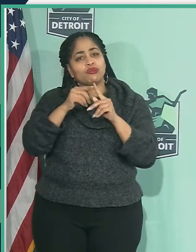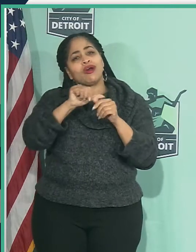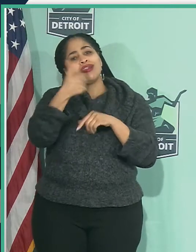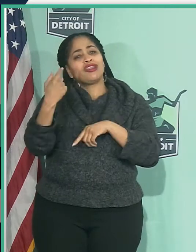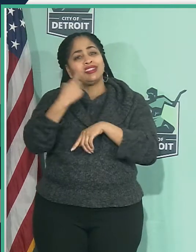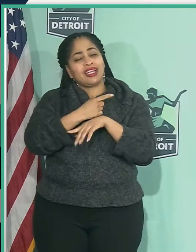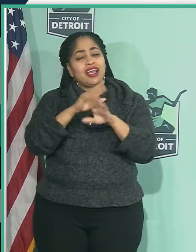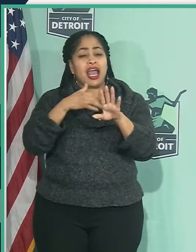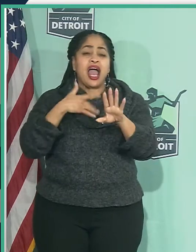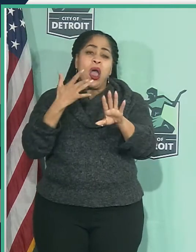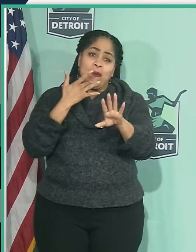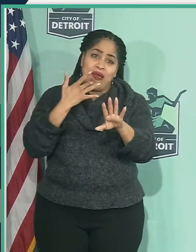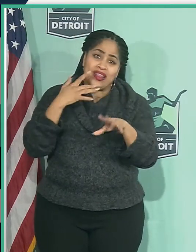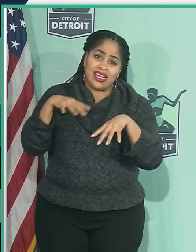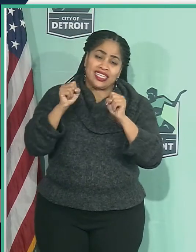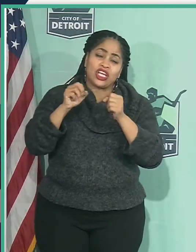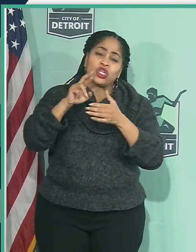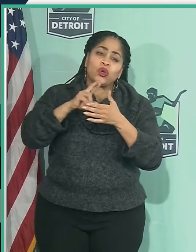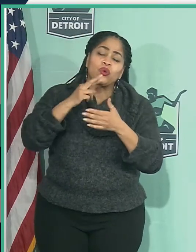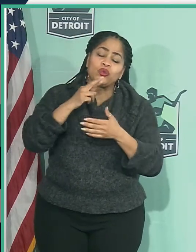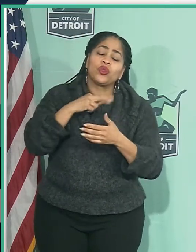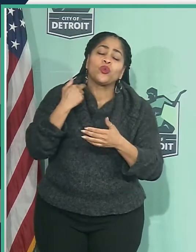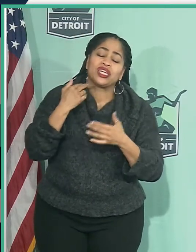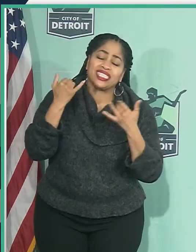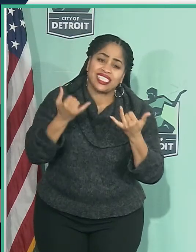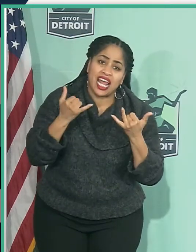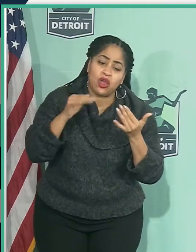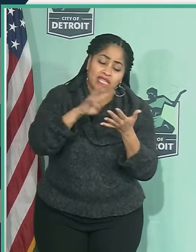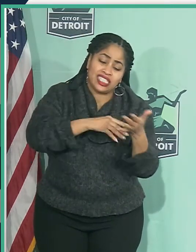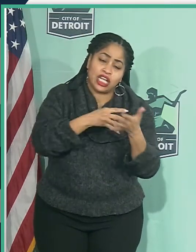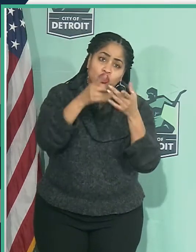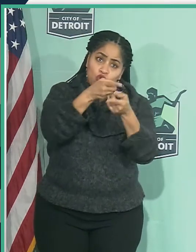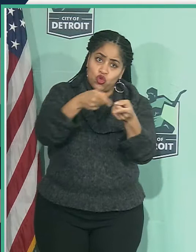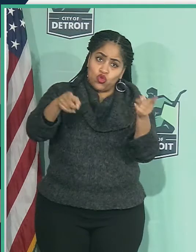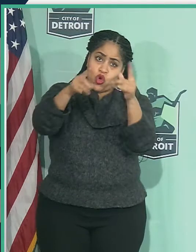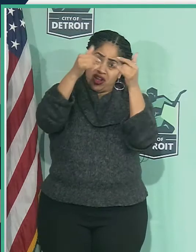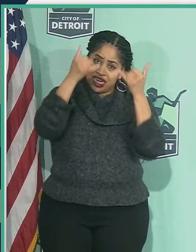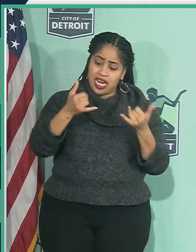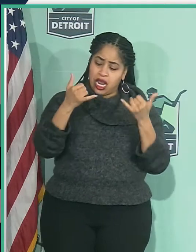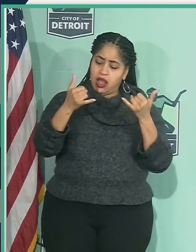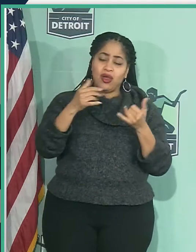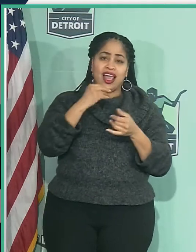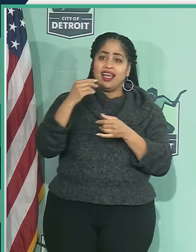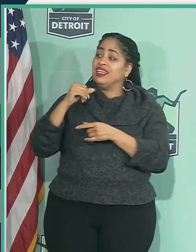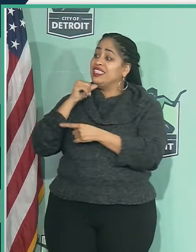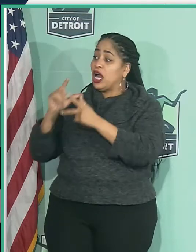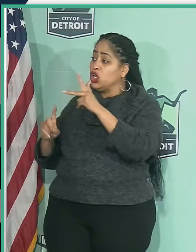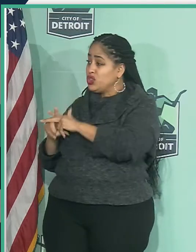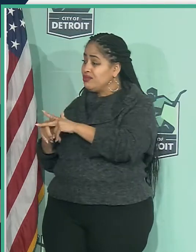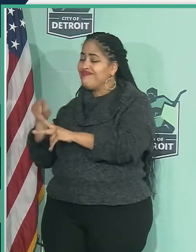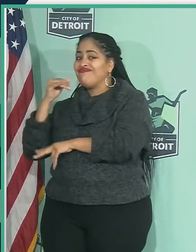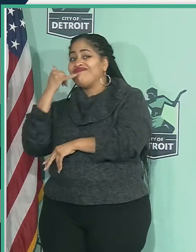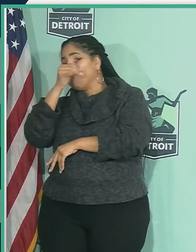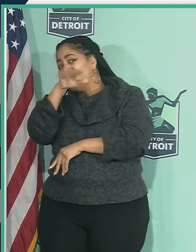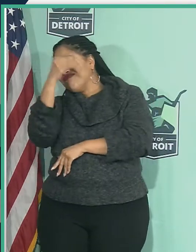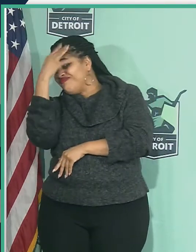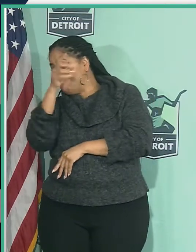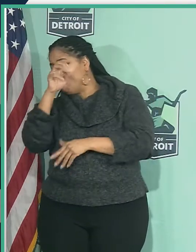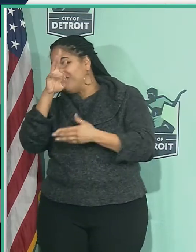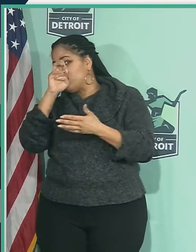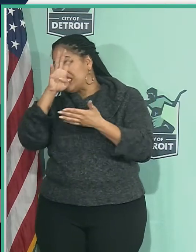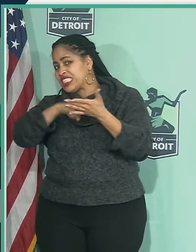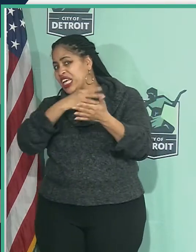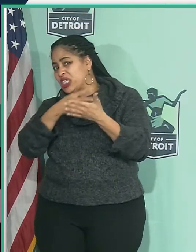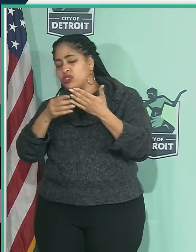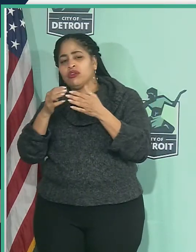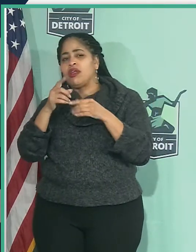would rather take the risk on scheduling people and have the vaccines not show up and reschedule them than to do the